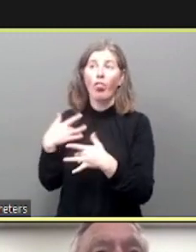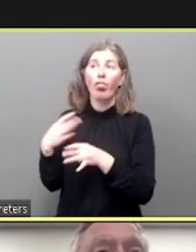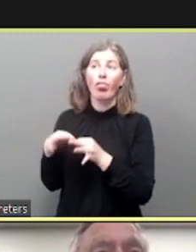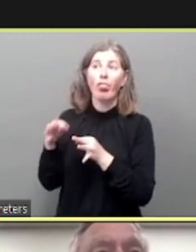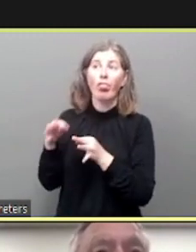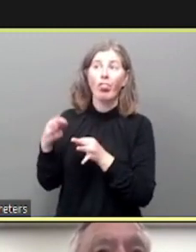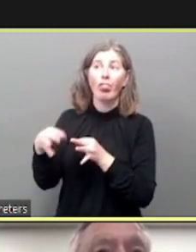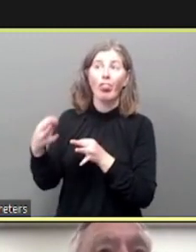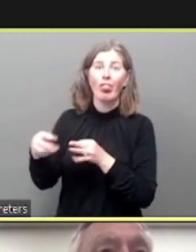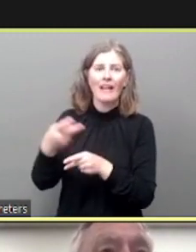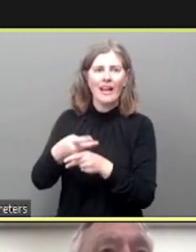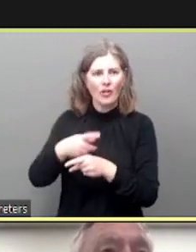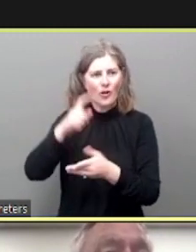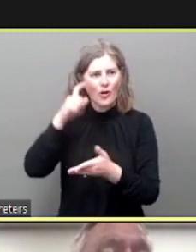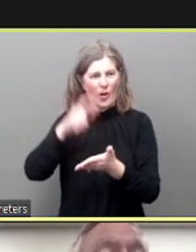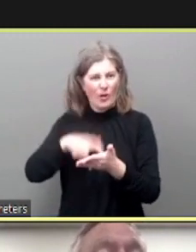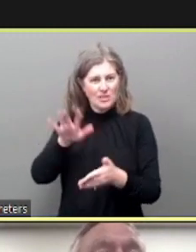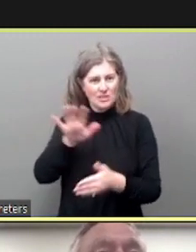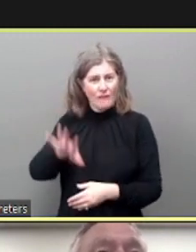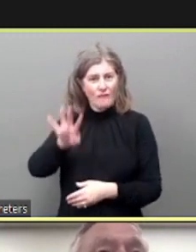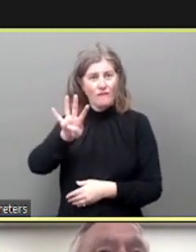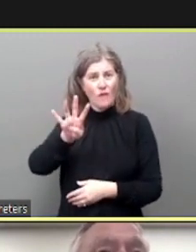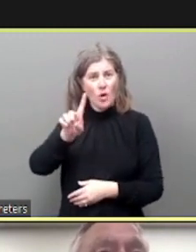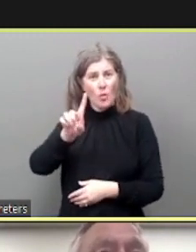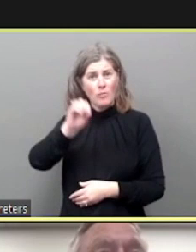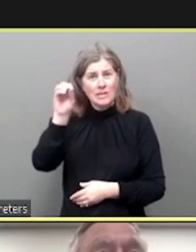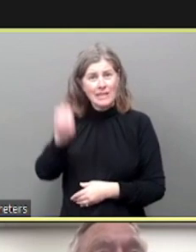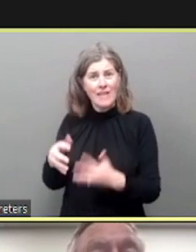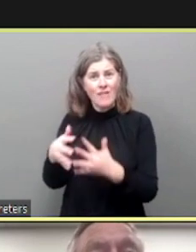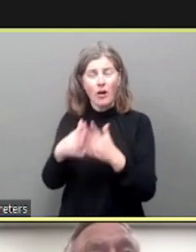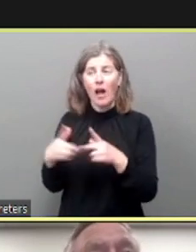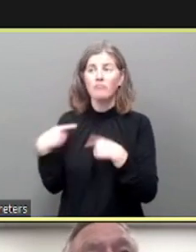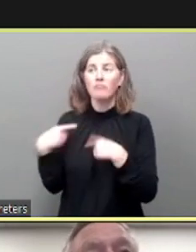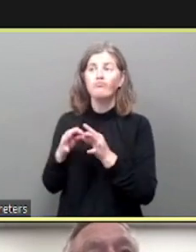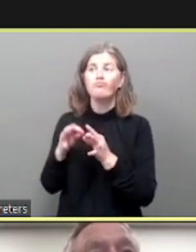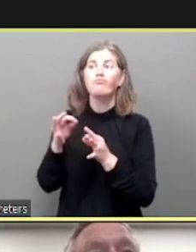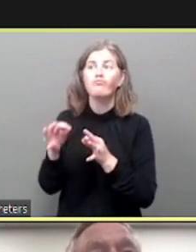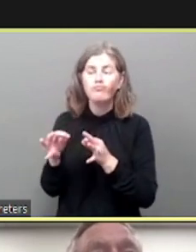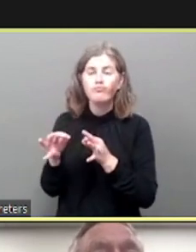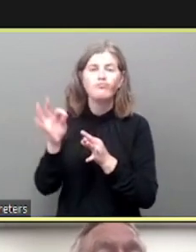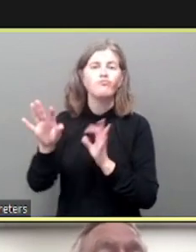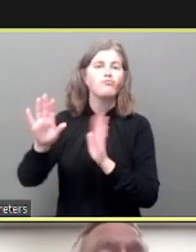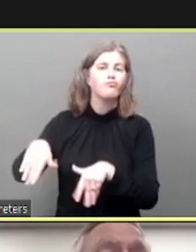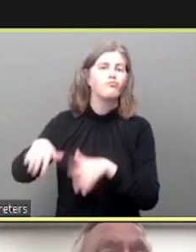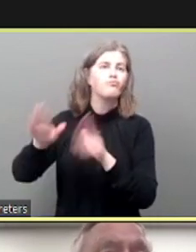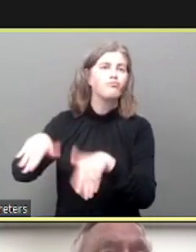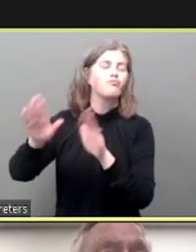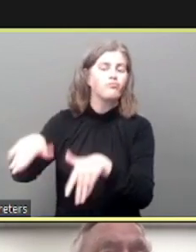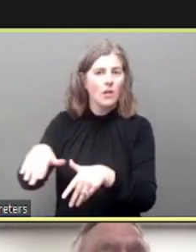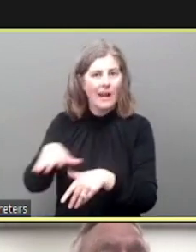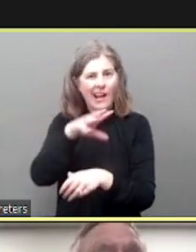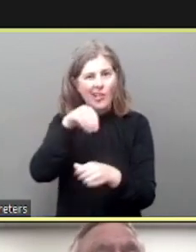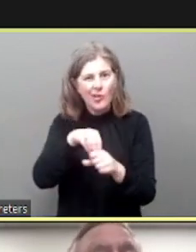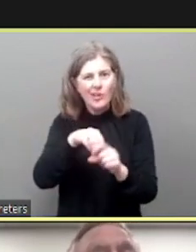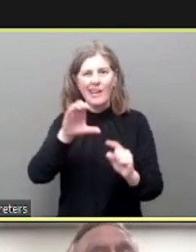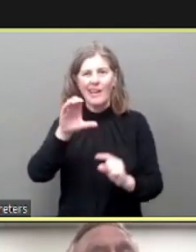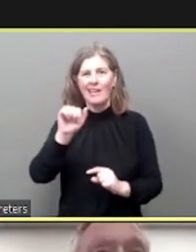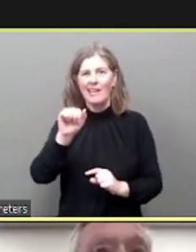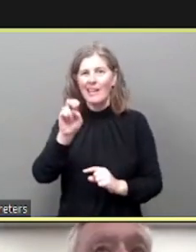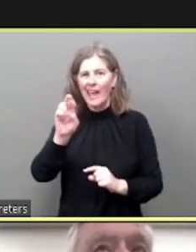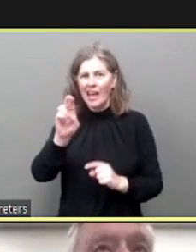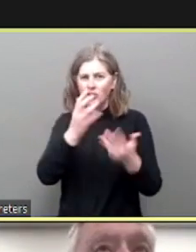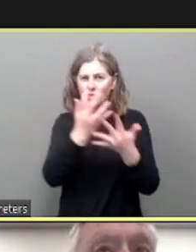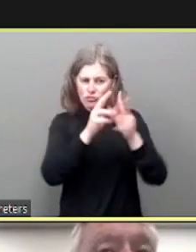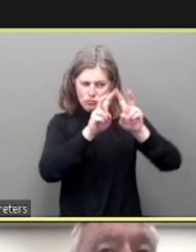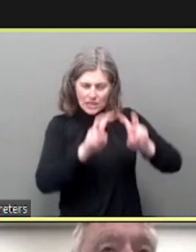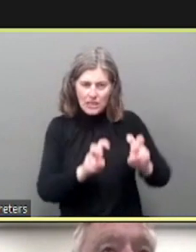see 41% of Americans have delayed medical care, including cancer screenings.